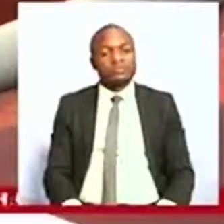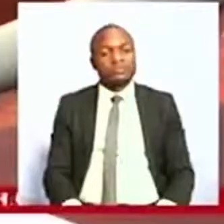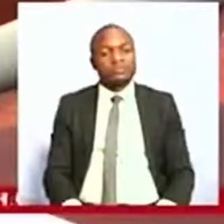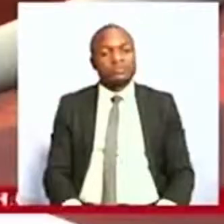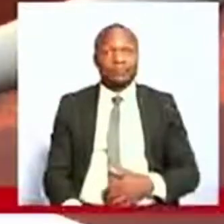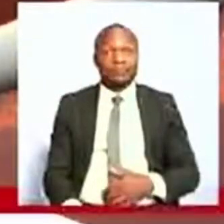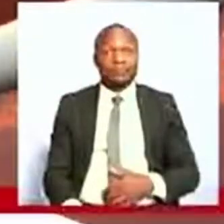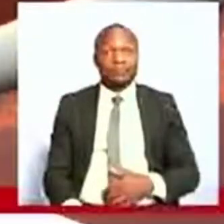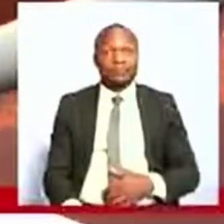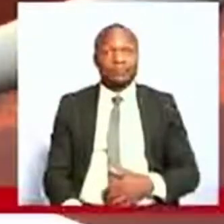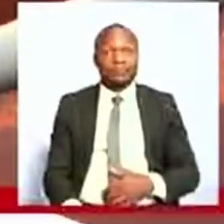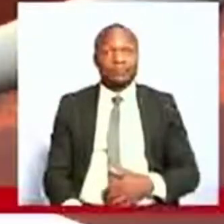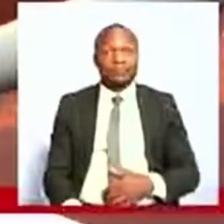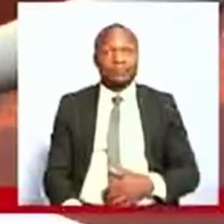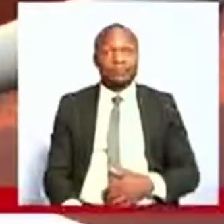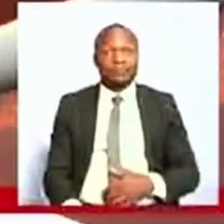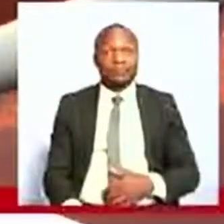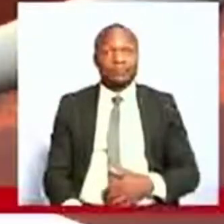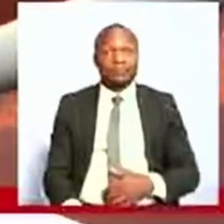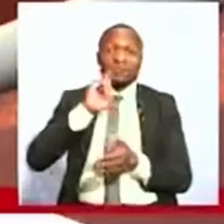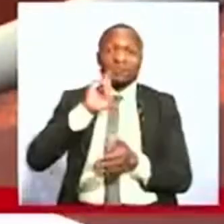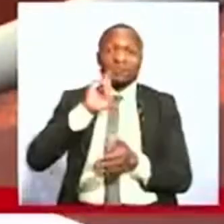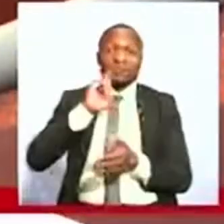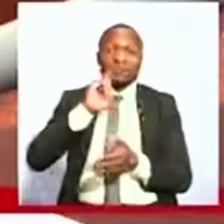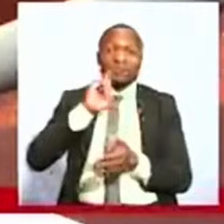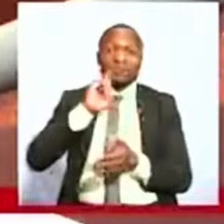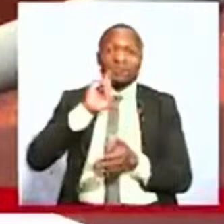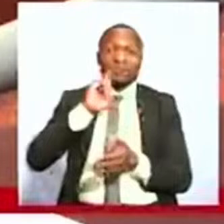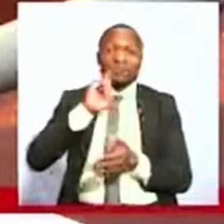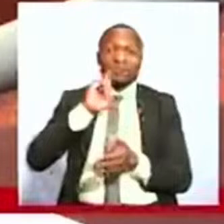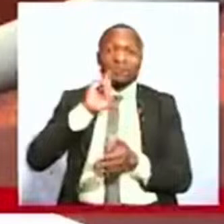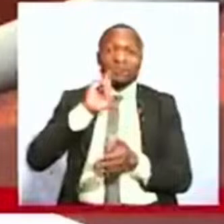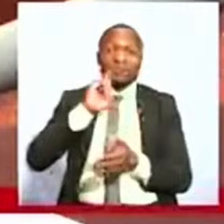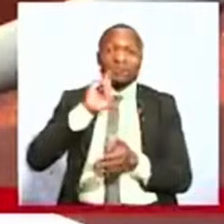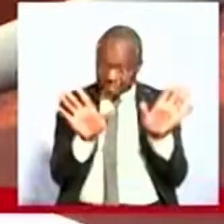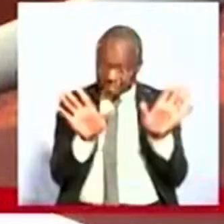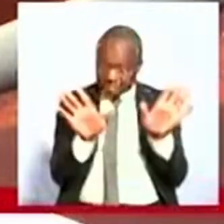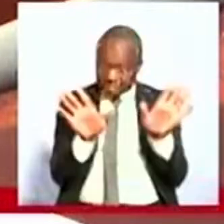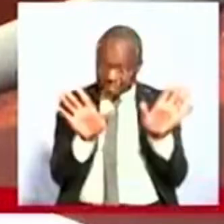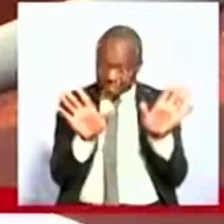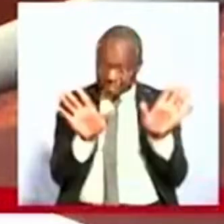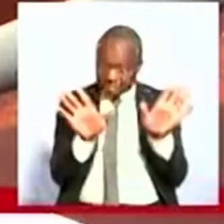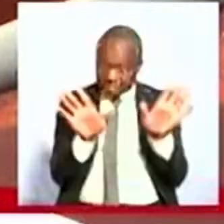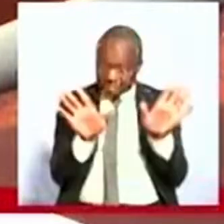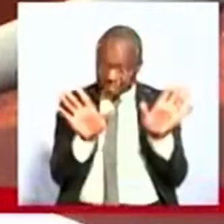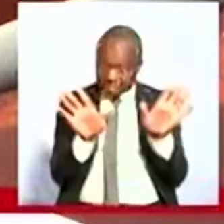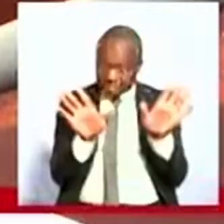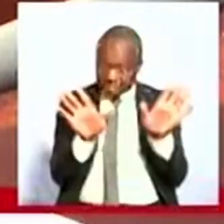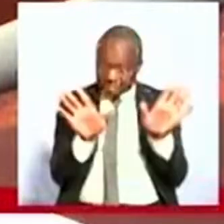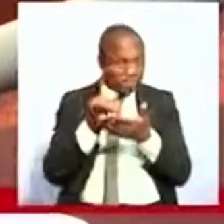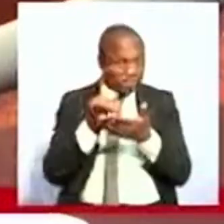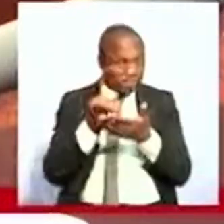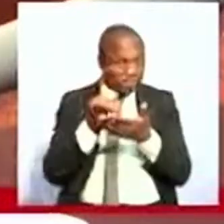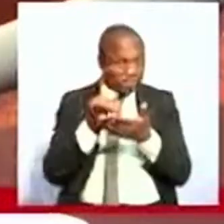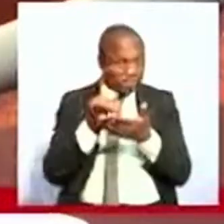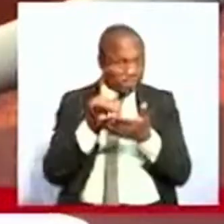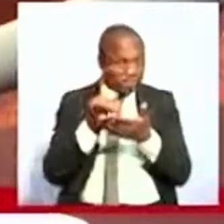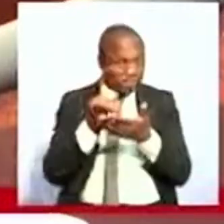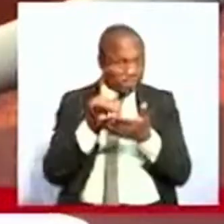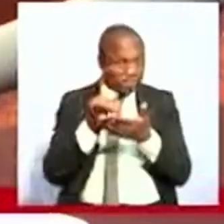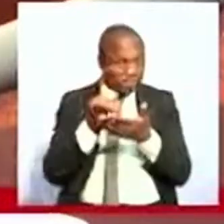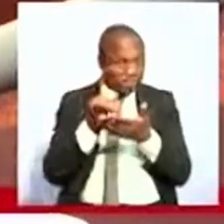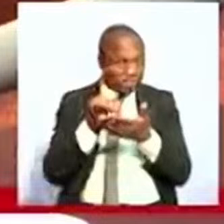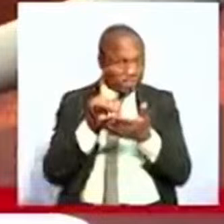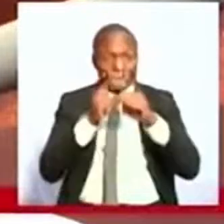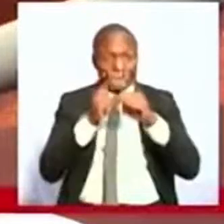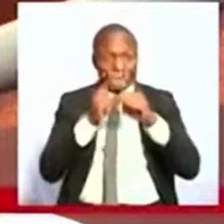At the end of the day, the law should be reflective of the social, political, economic values of the people.